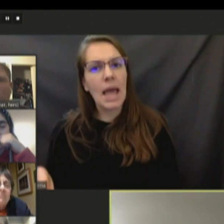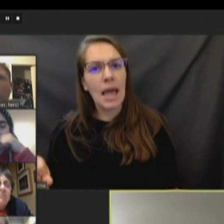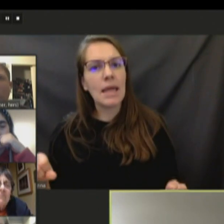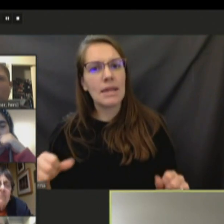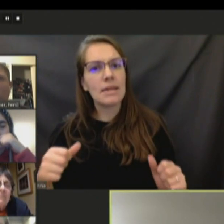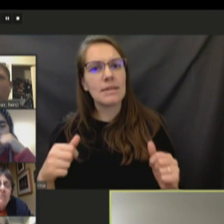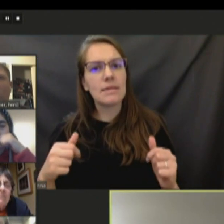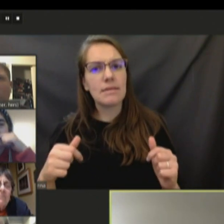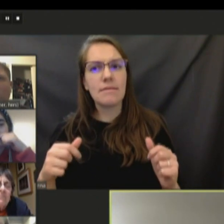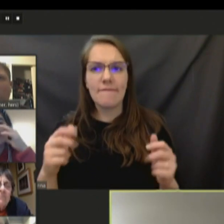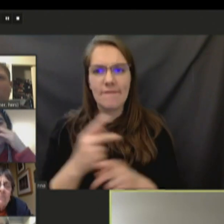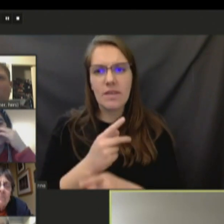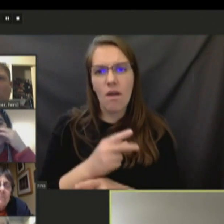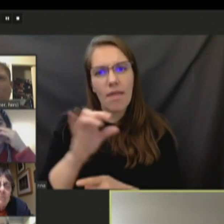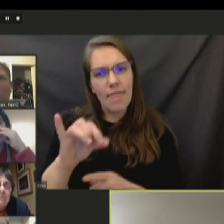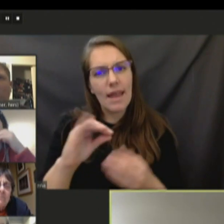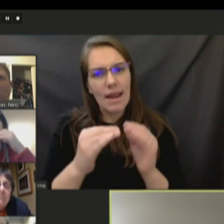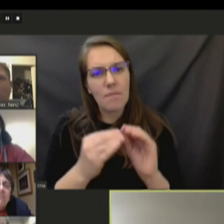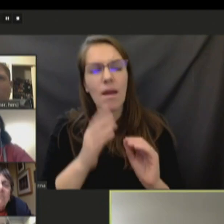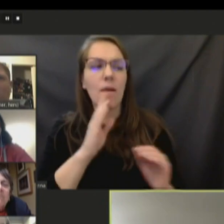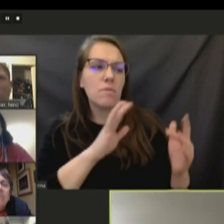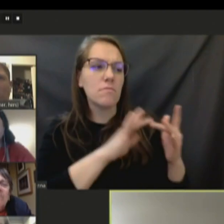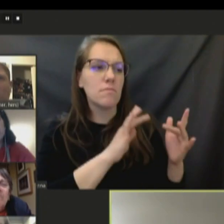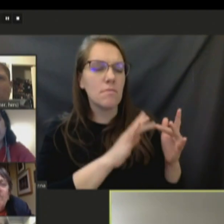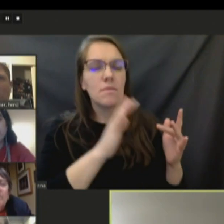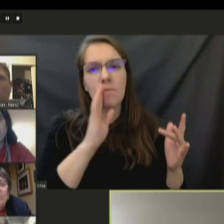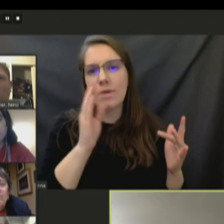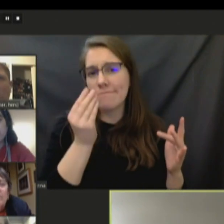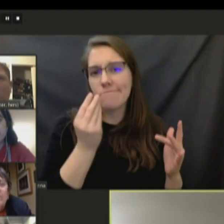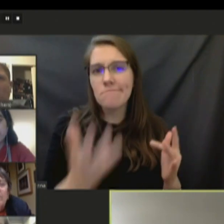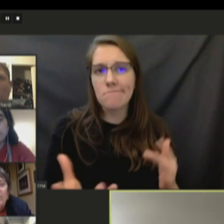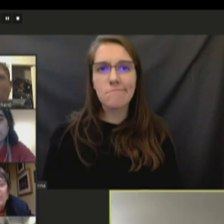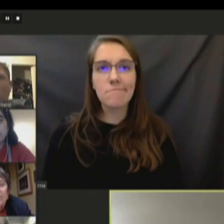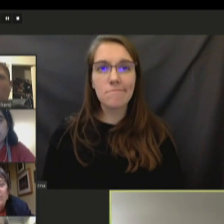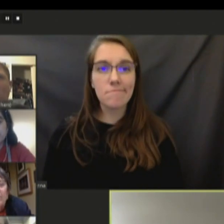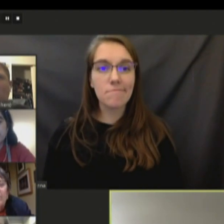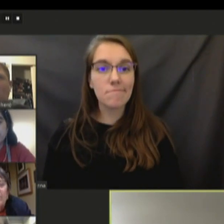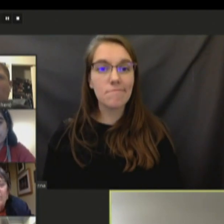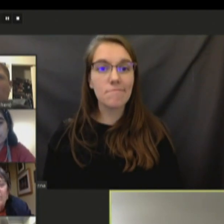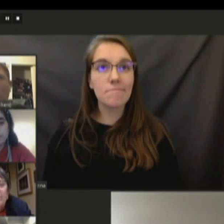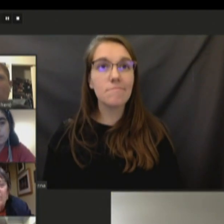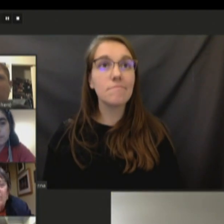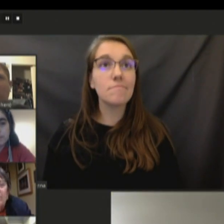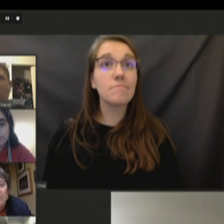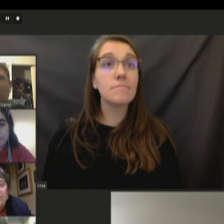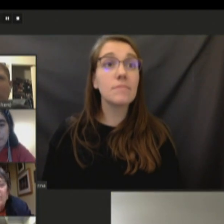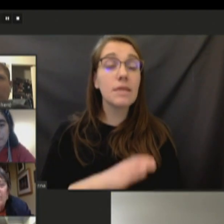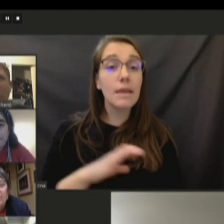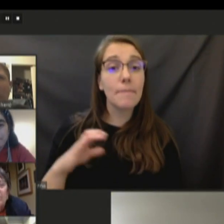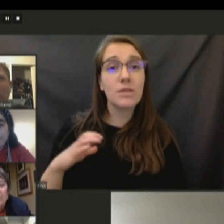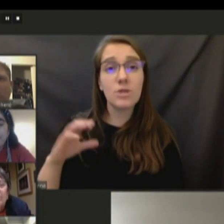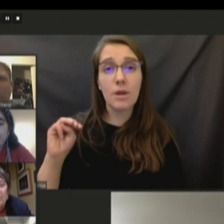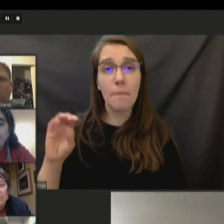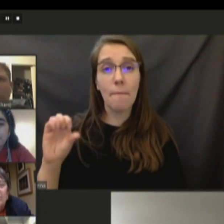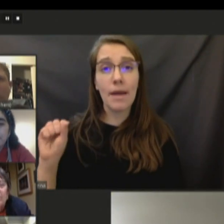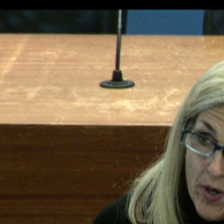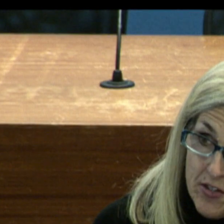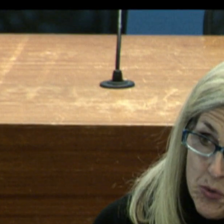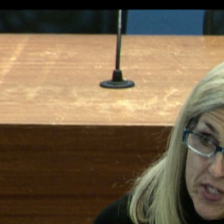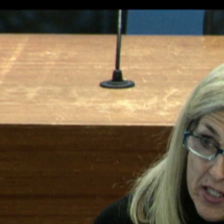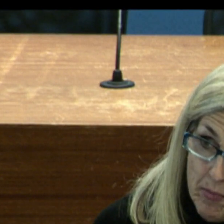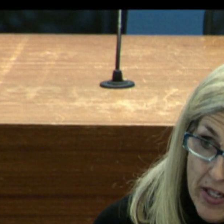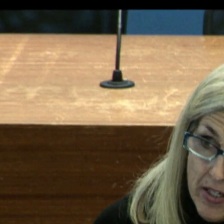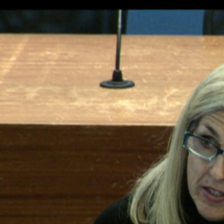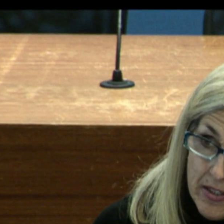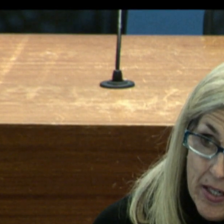get my hands on. So I'll reach out and see what I can get for you. And I'll just add, Jerry, we do push out different ways